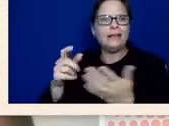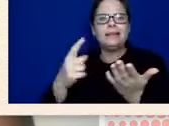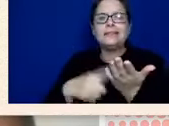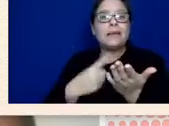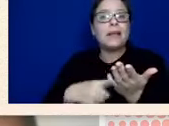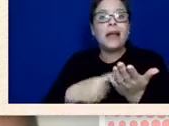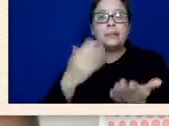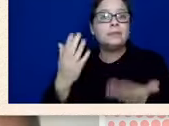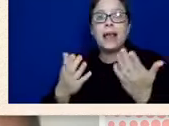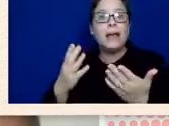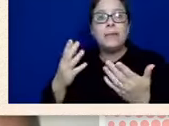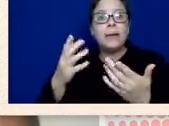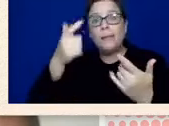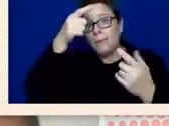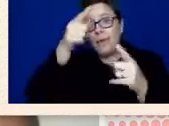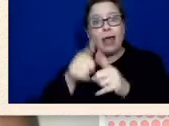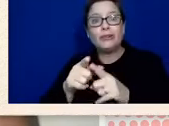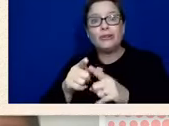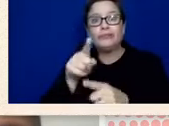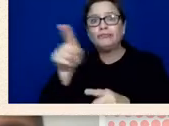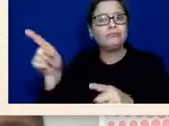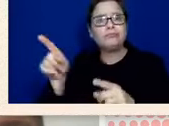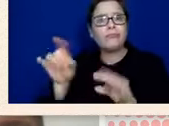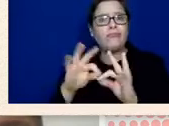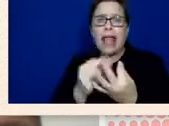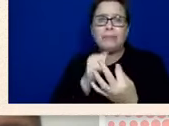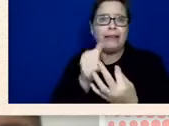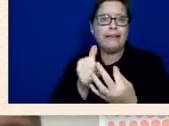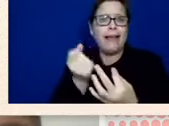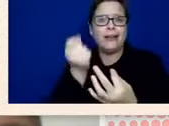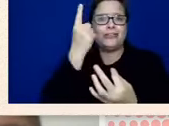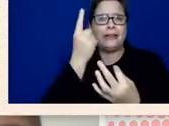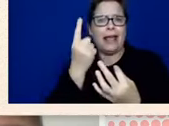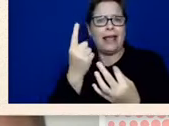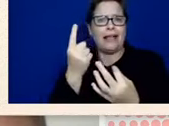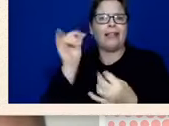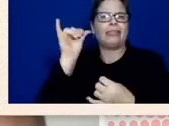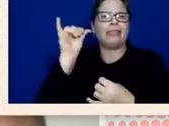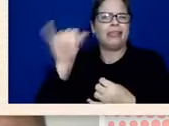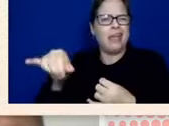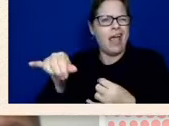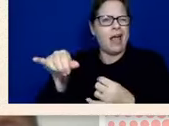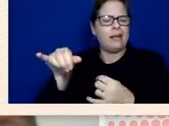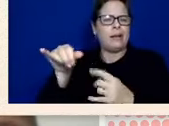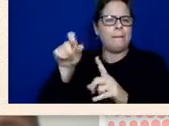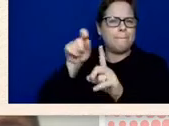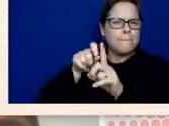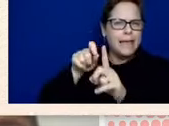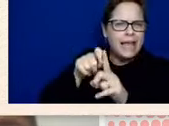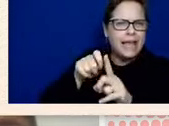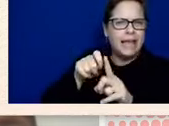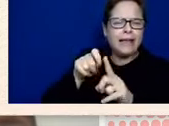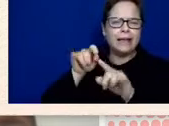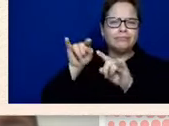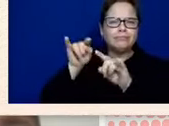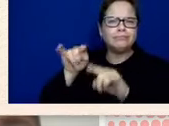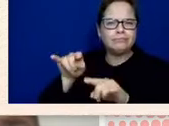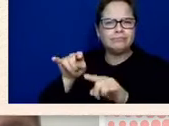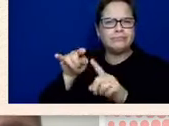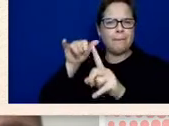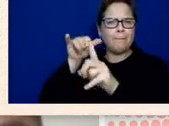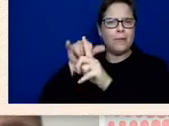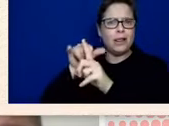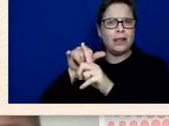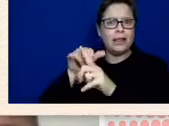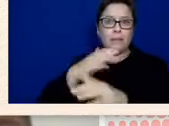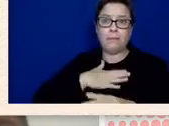way. Um, it still plays a huge effect on me because of my behavior. And that's why over time, when